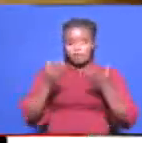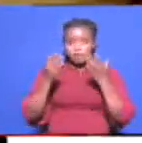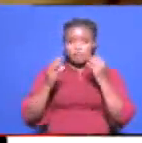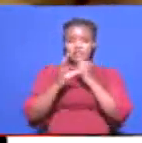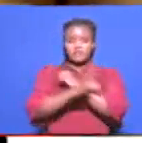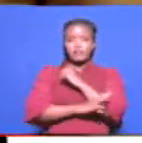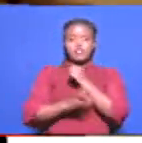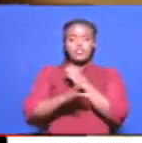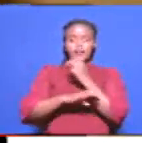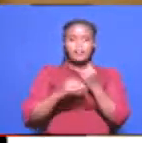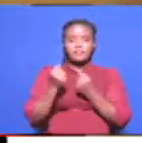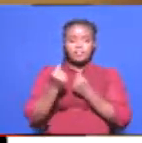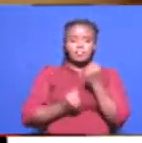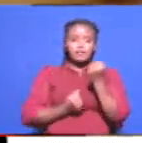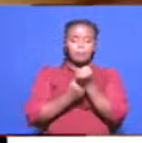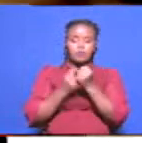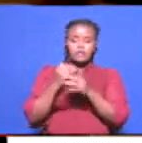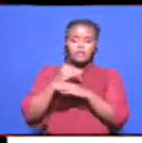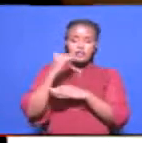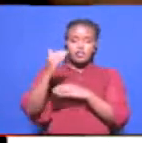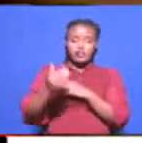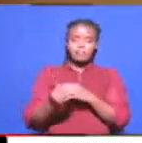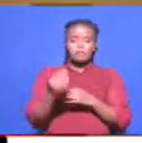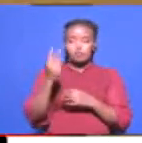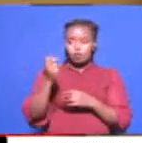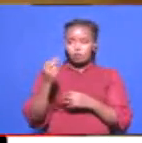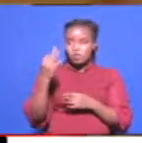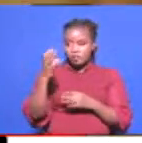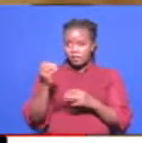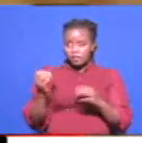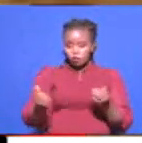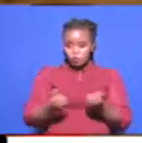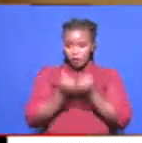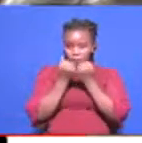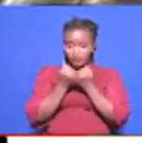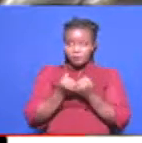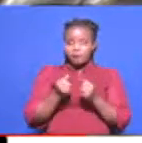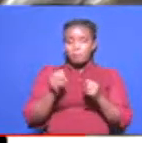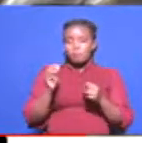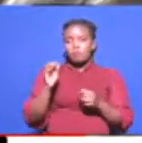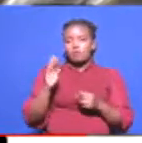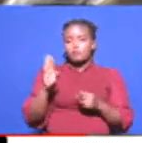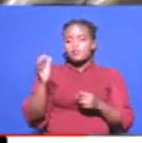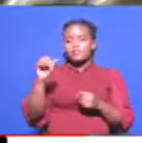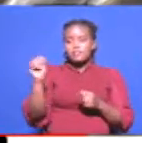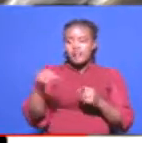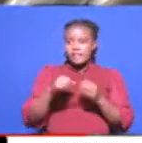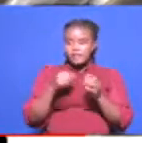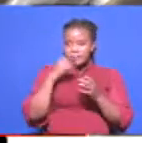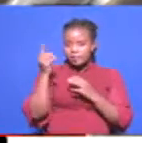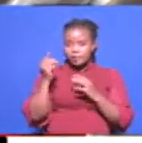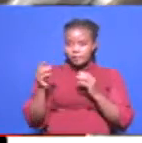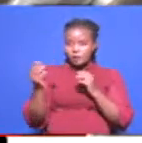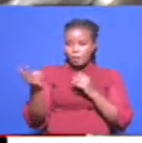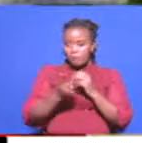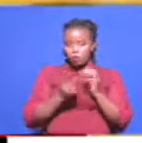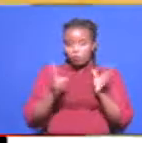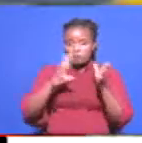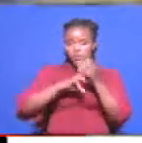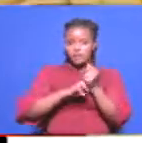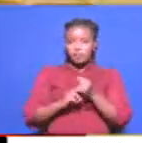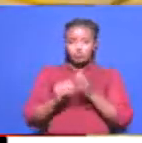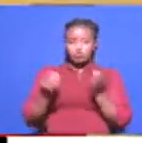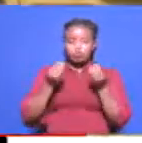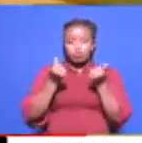in the upcoming Expo 2030 to be held in Riyadh. Momo said Kenya will partner with Saudi Arabia to combat climate change,